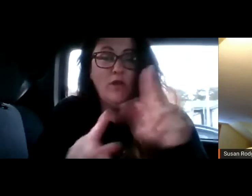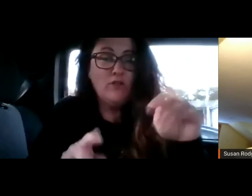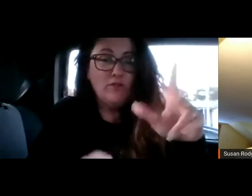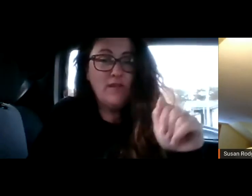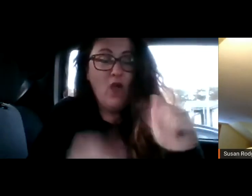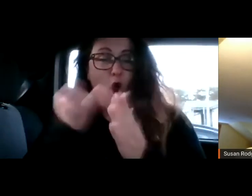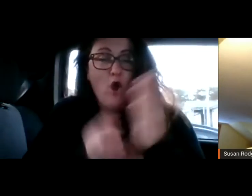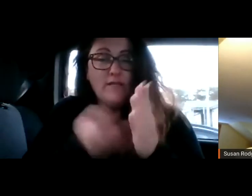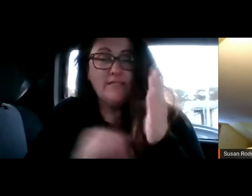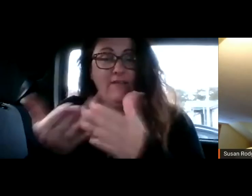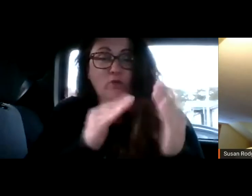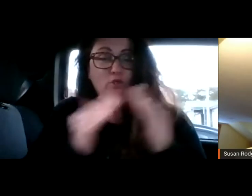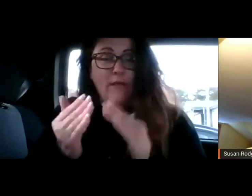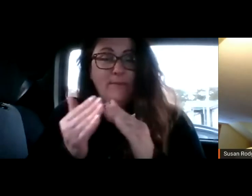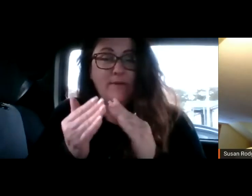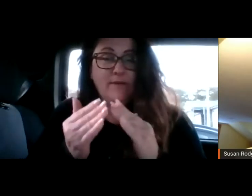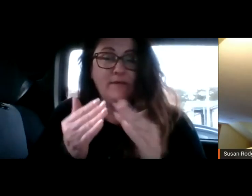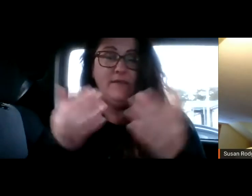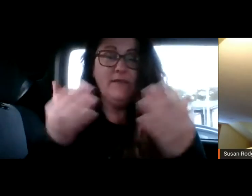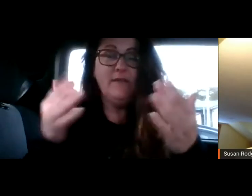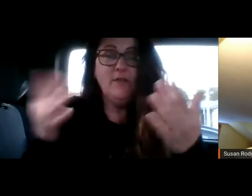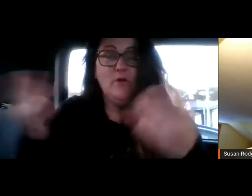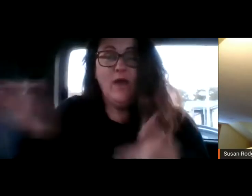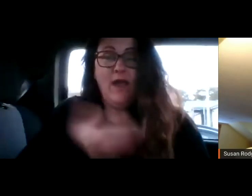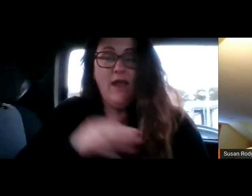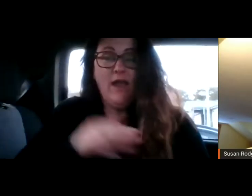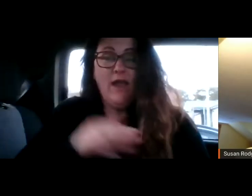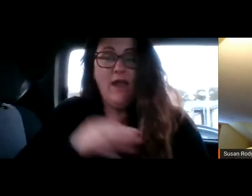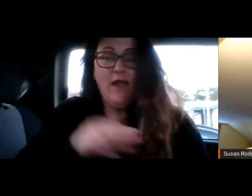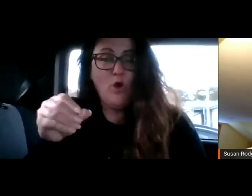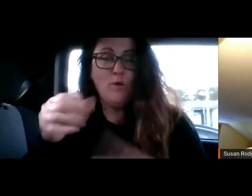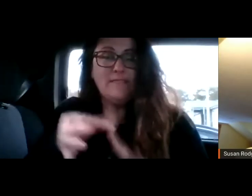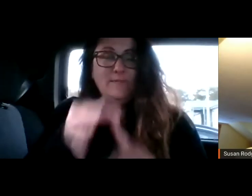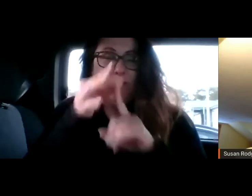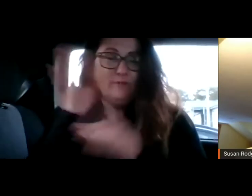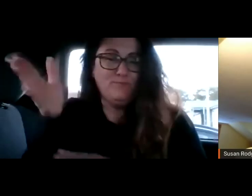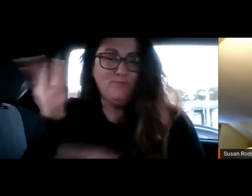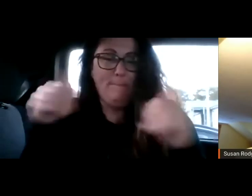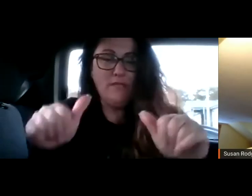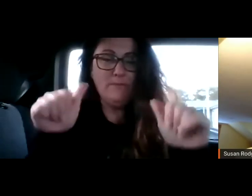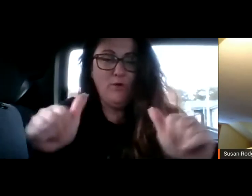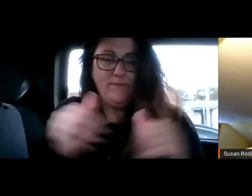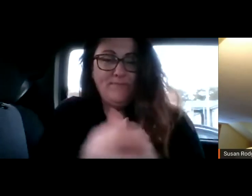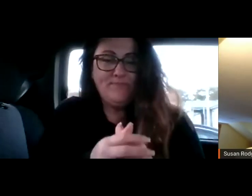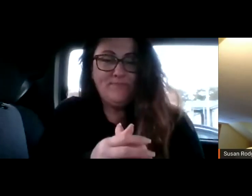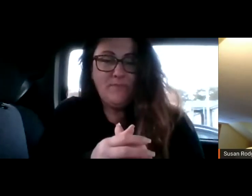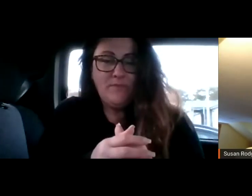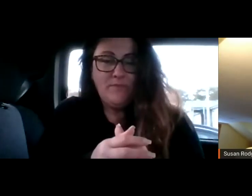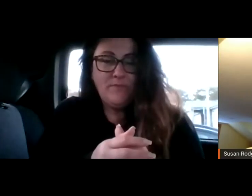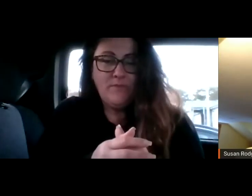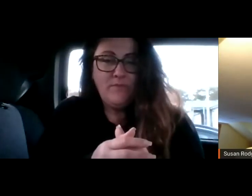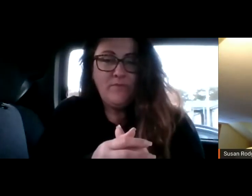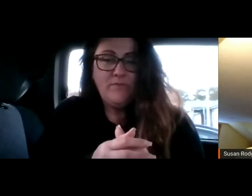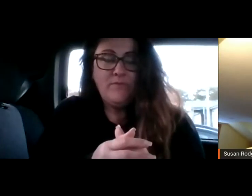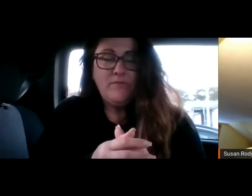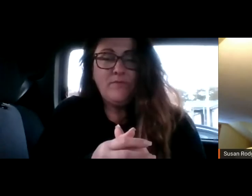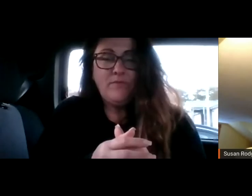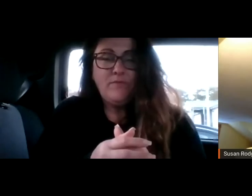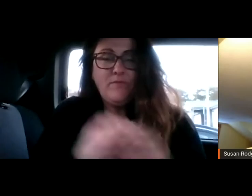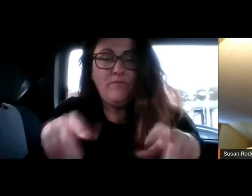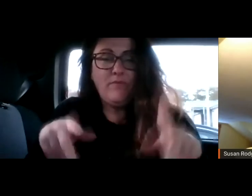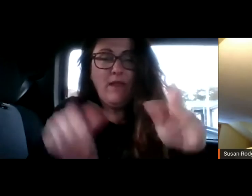who helped Joy Harjo to make this very special keynote possible. Our literary partners and sponsors allow AWP